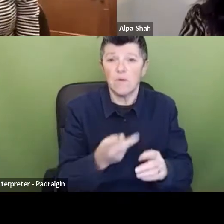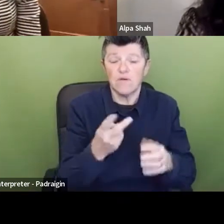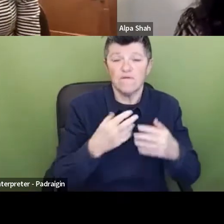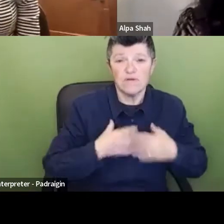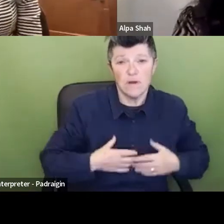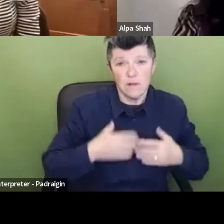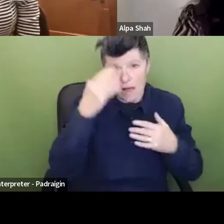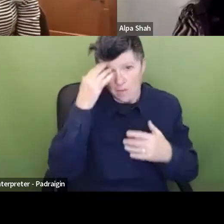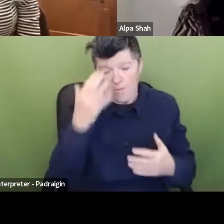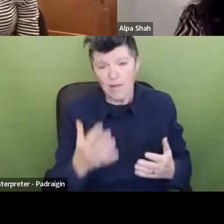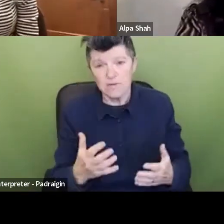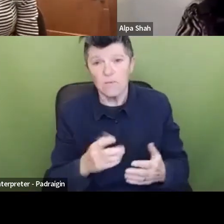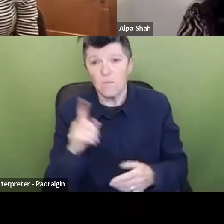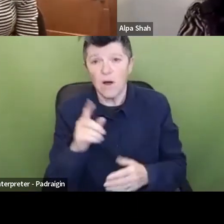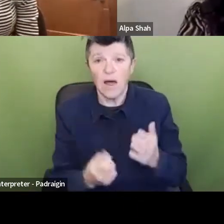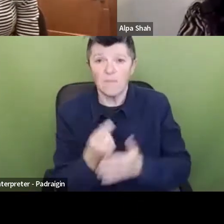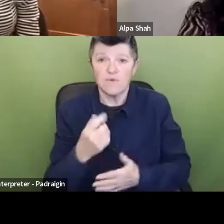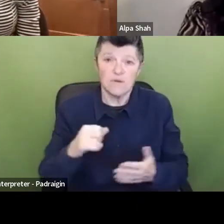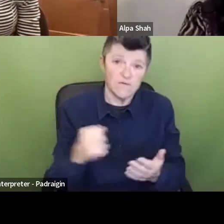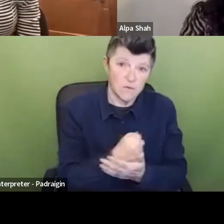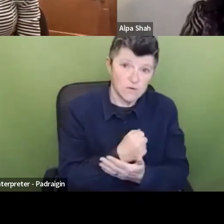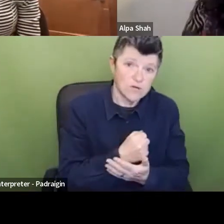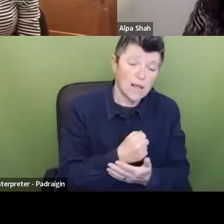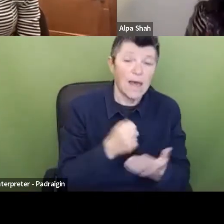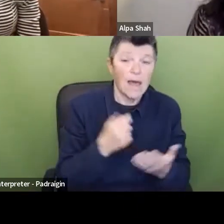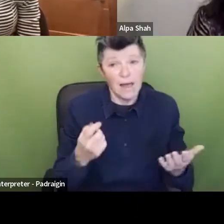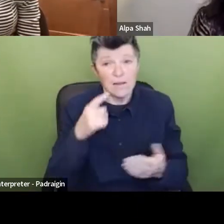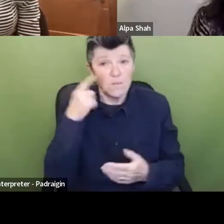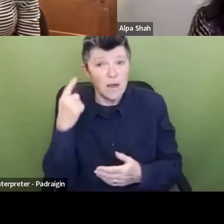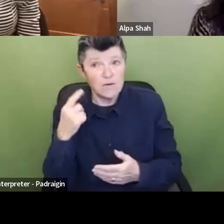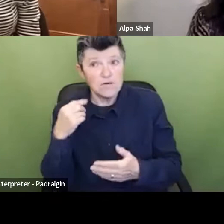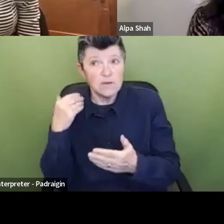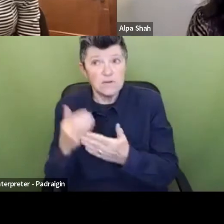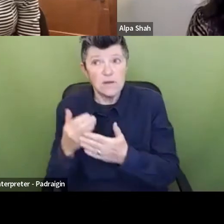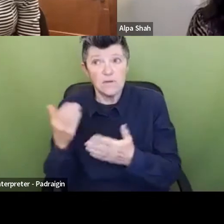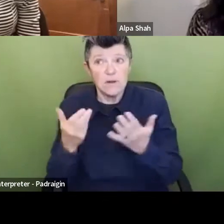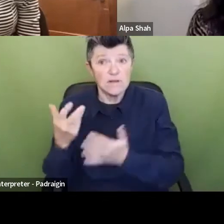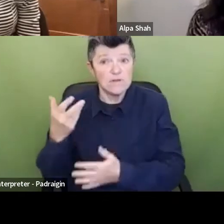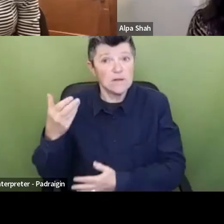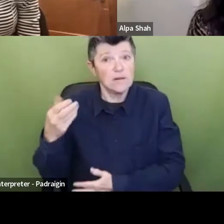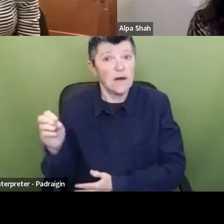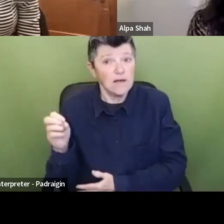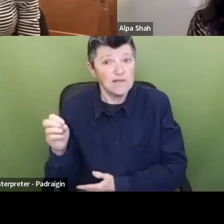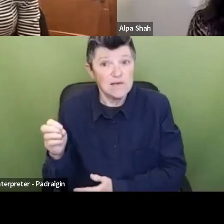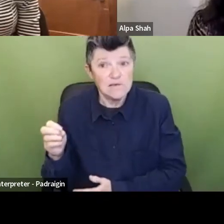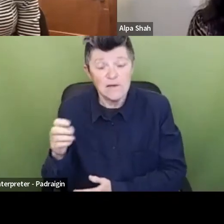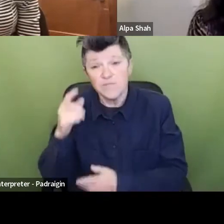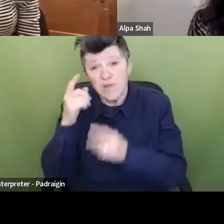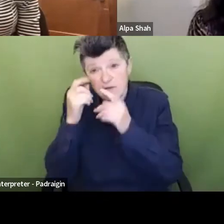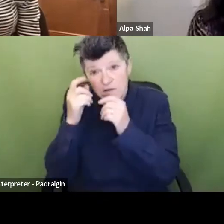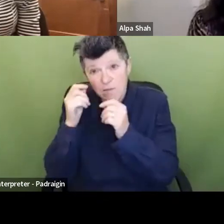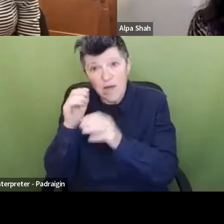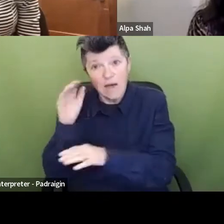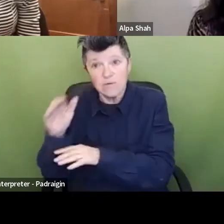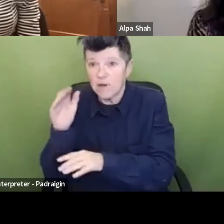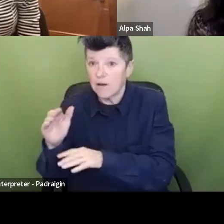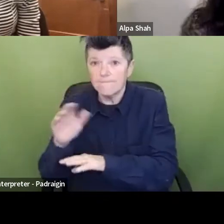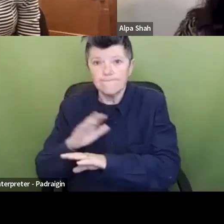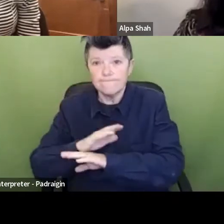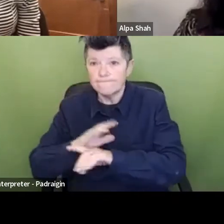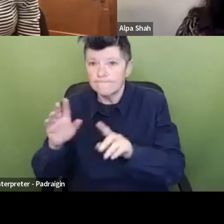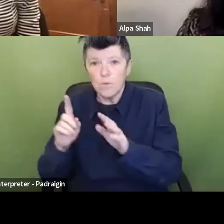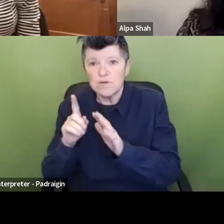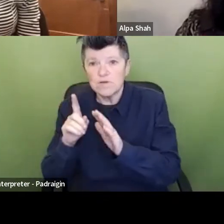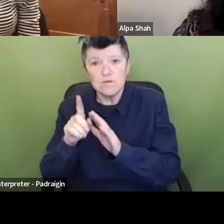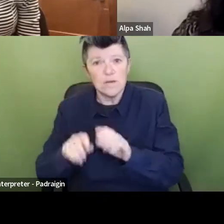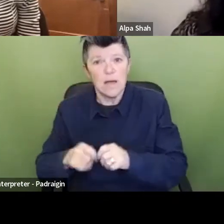happens, unfortunately, though, and in Paris until the 90s, sleeping outside was illegal, to a point where